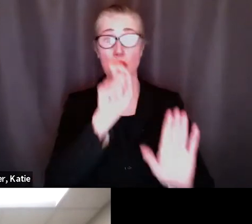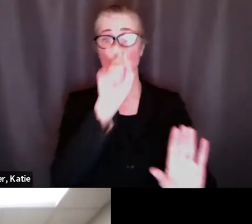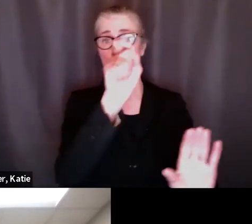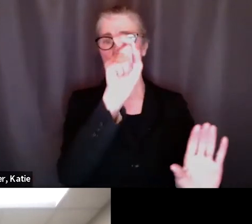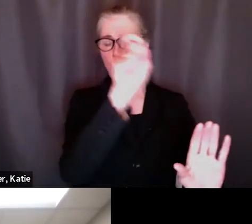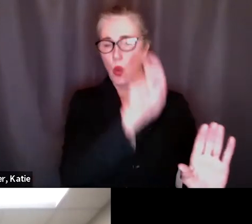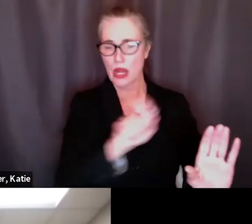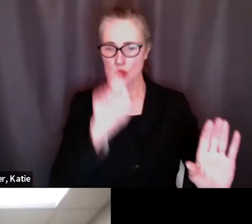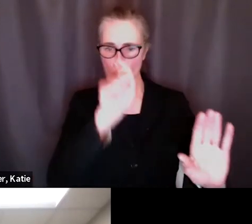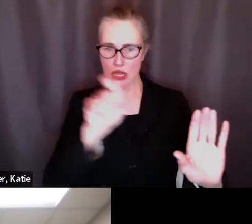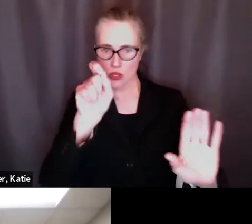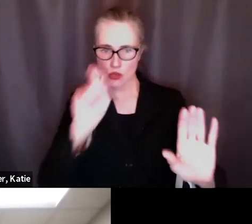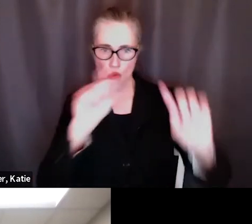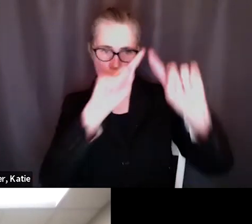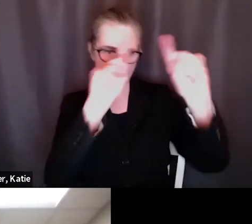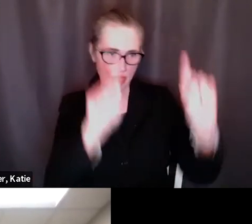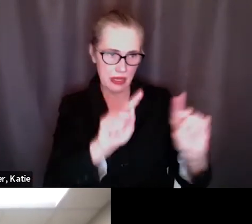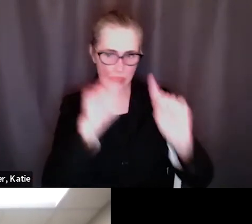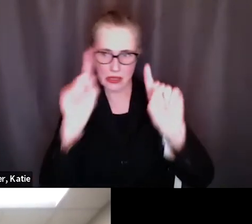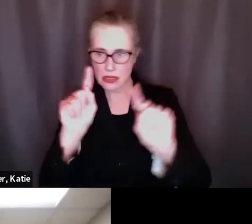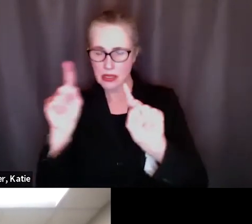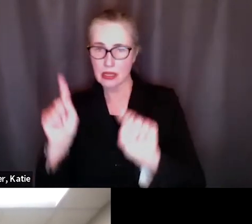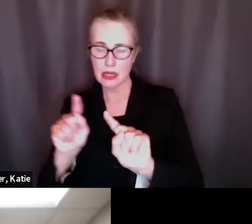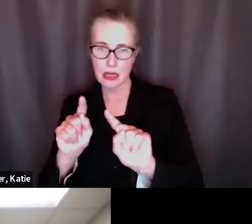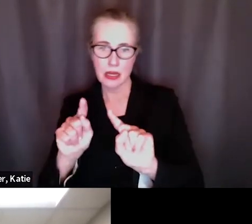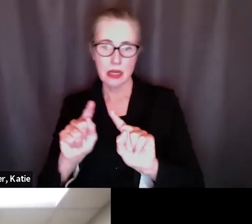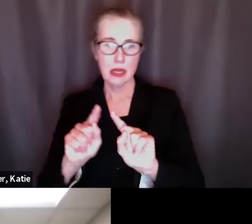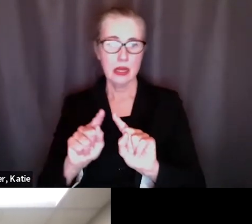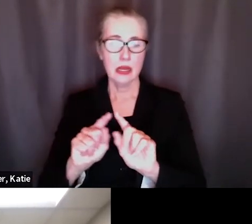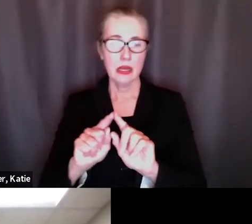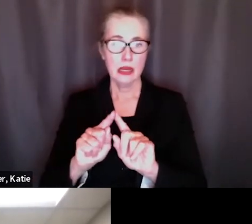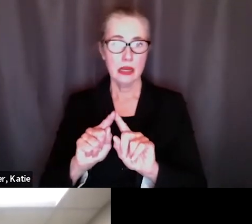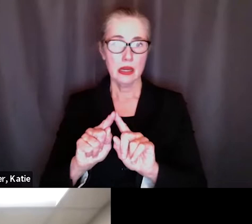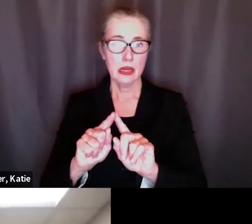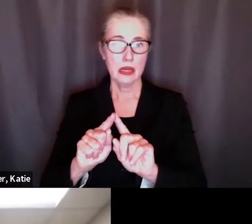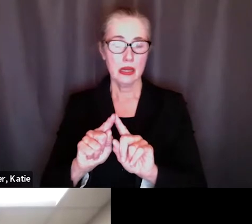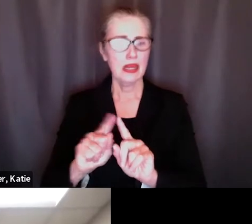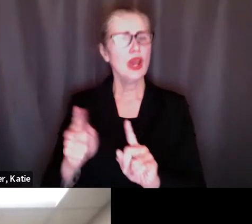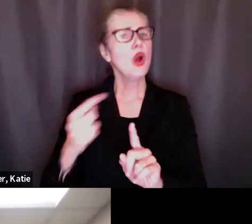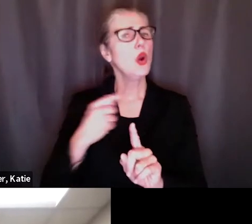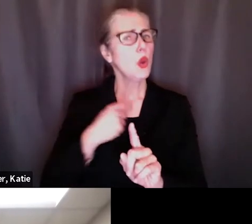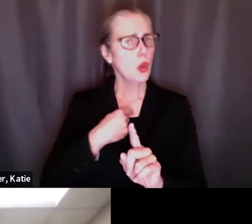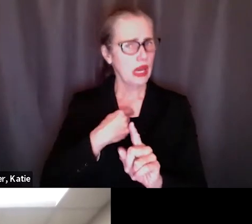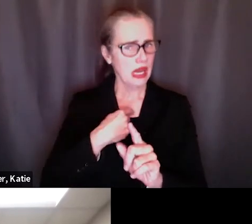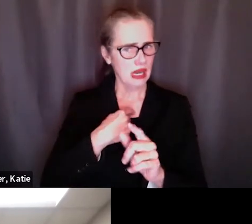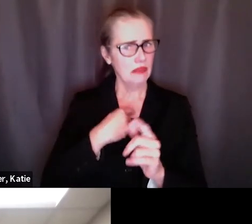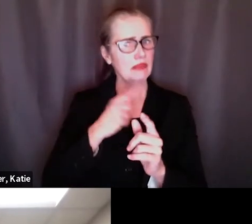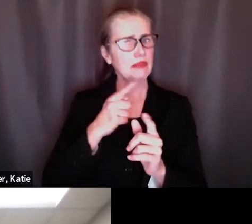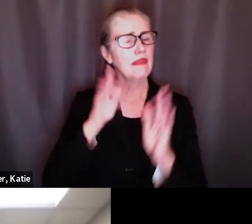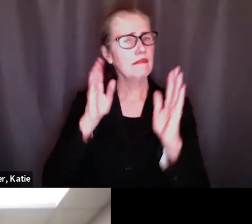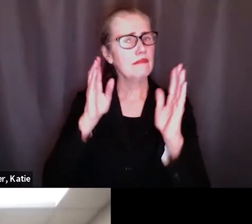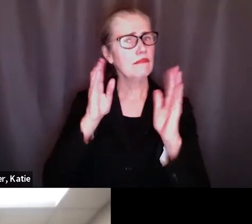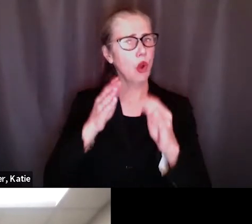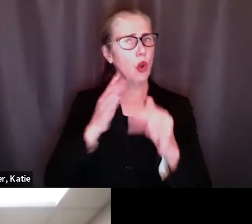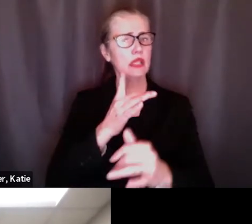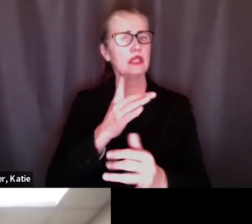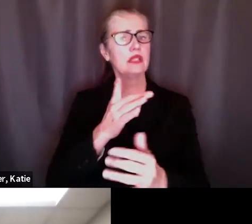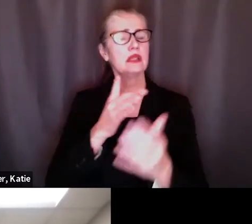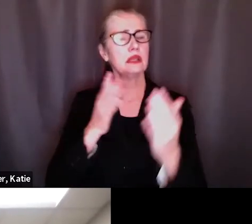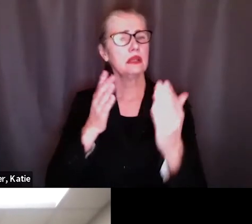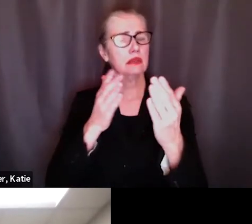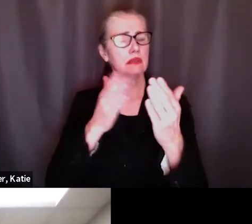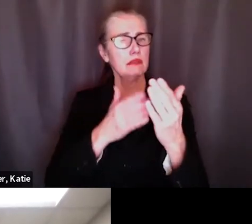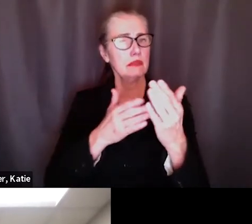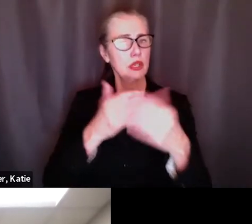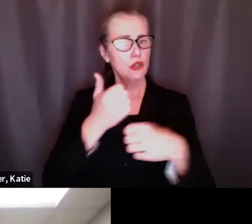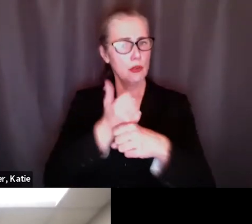um one of the the you know major considerations was just a distribution uh of